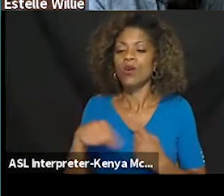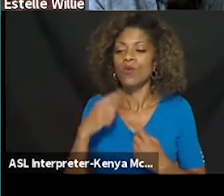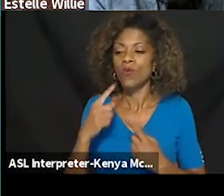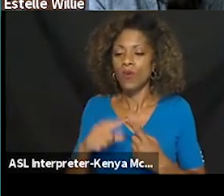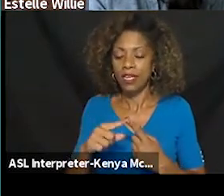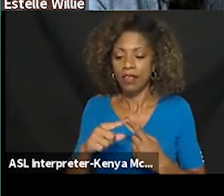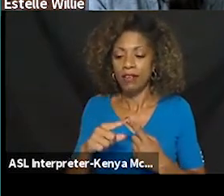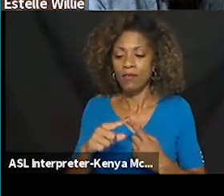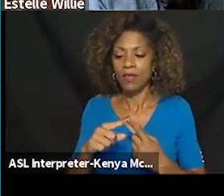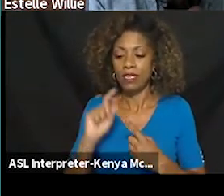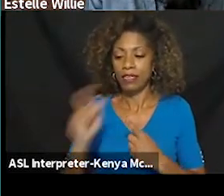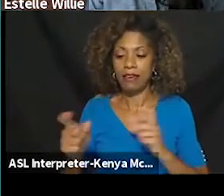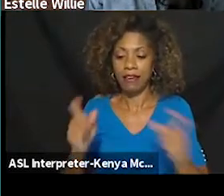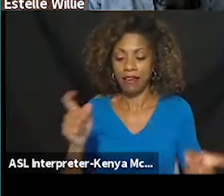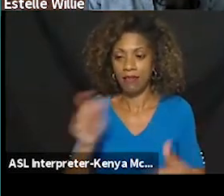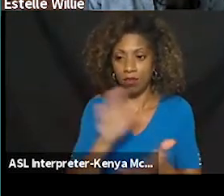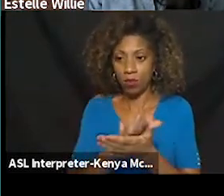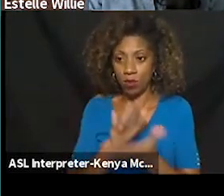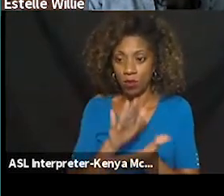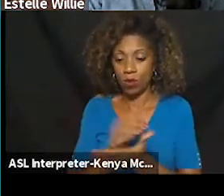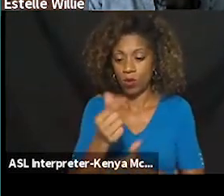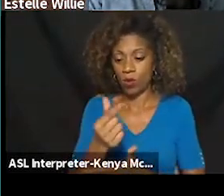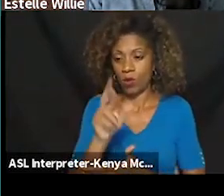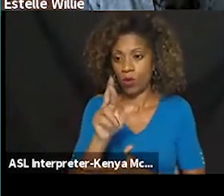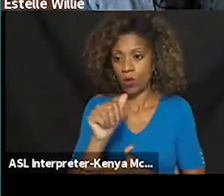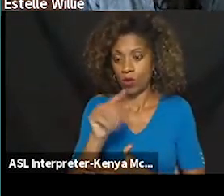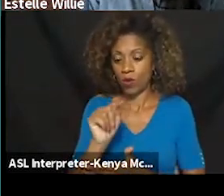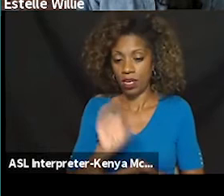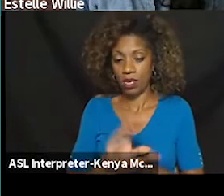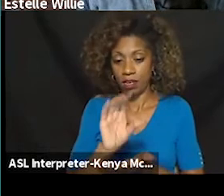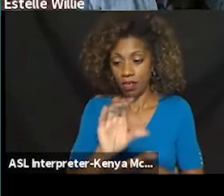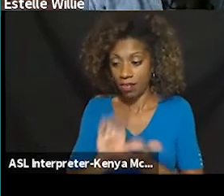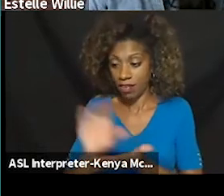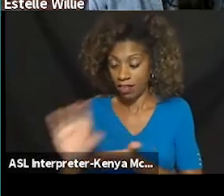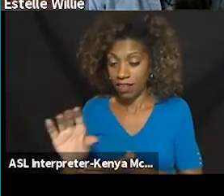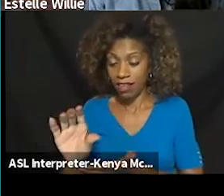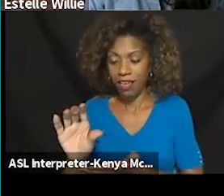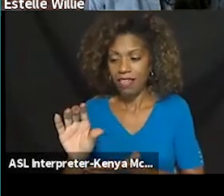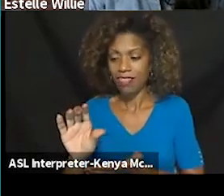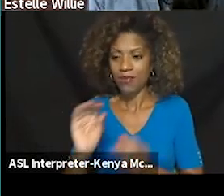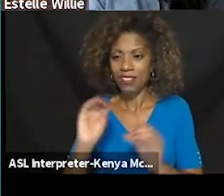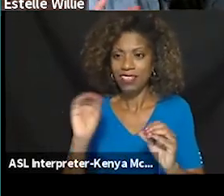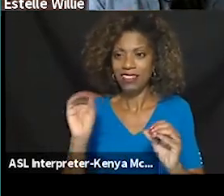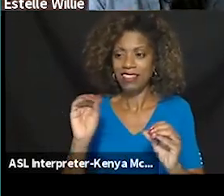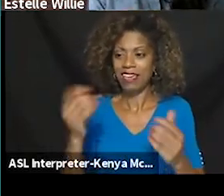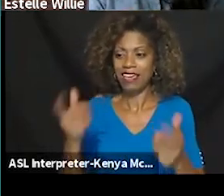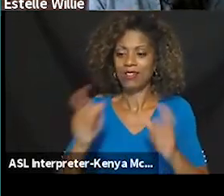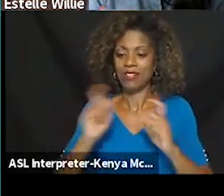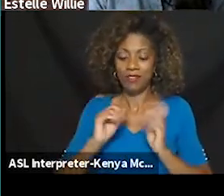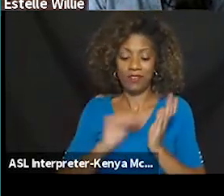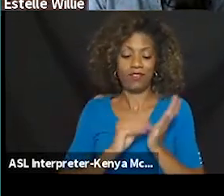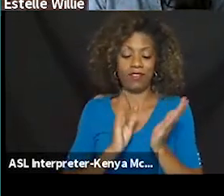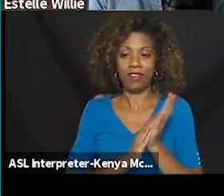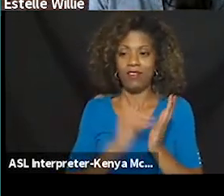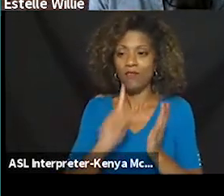these pilots, there was no line item for communications. And it actually took quite